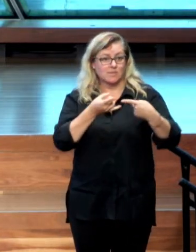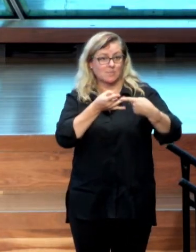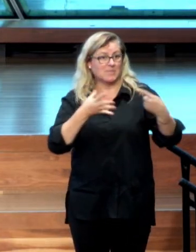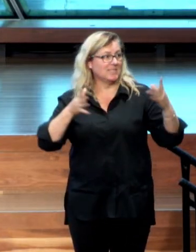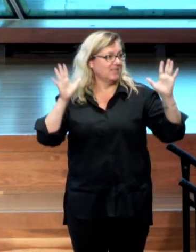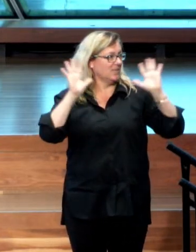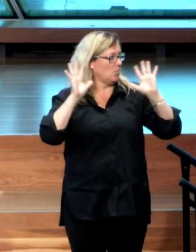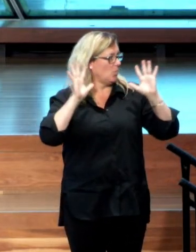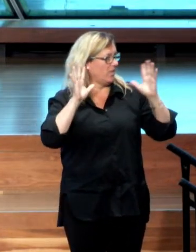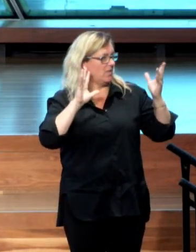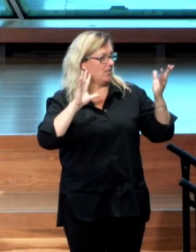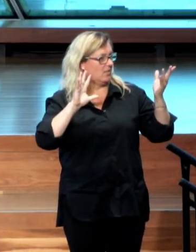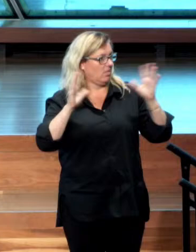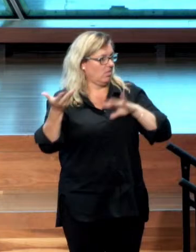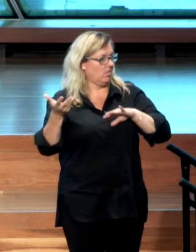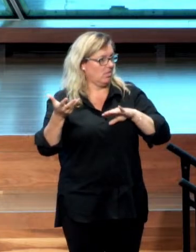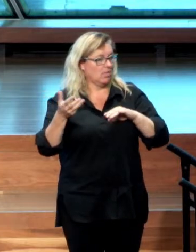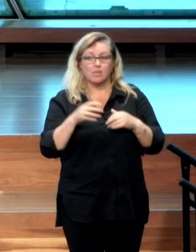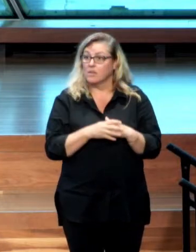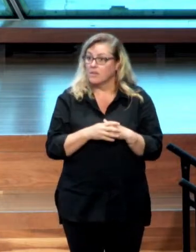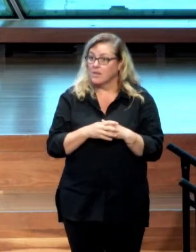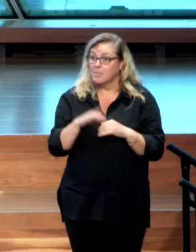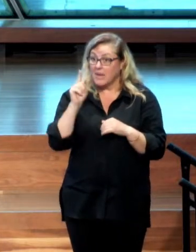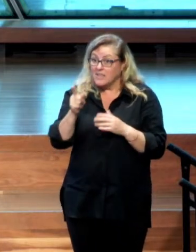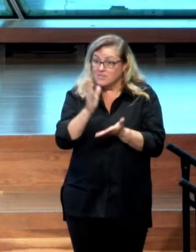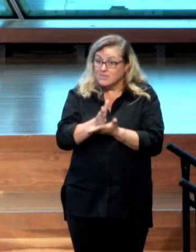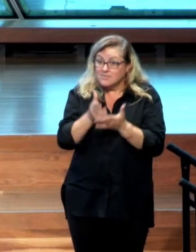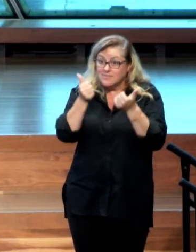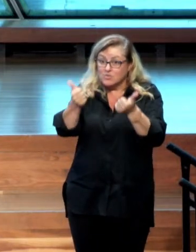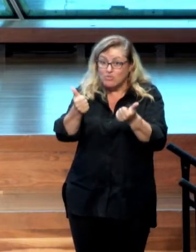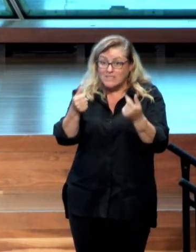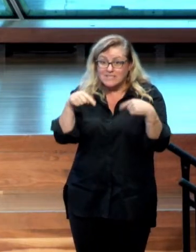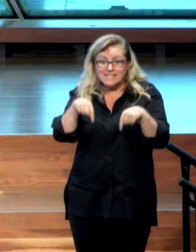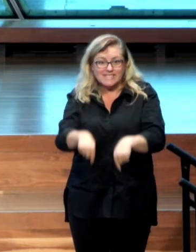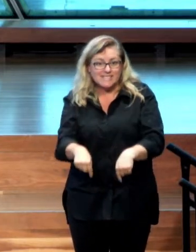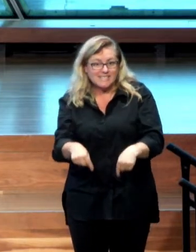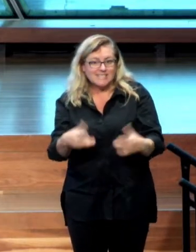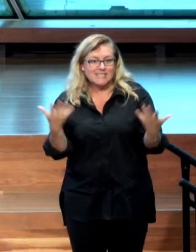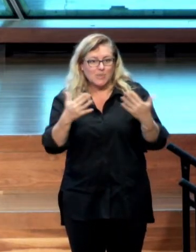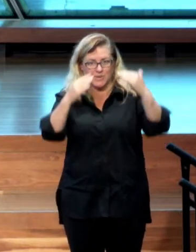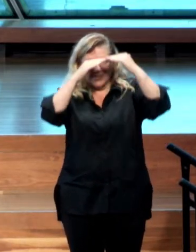weather. And how great that we're here under the